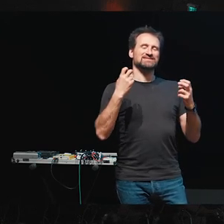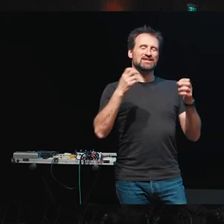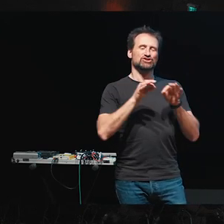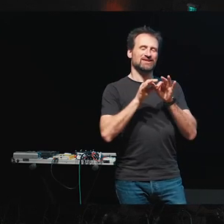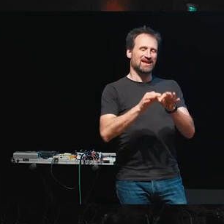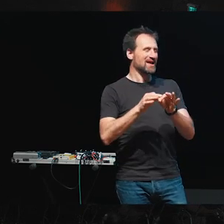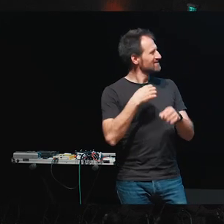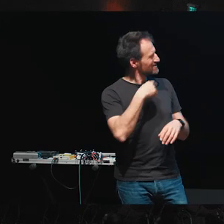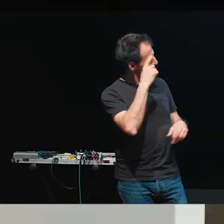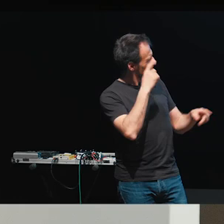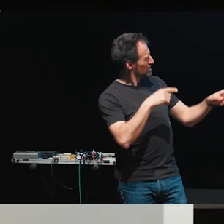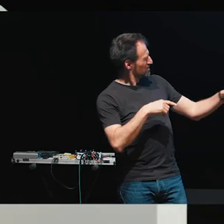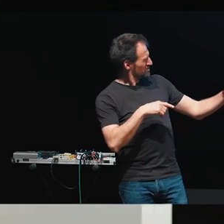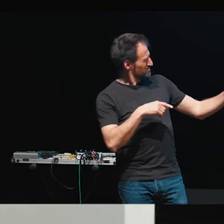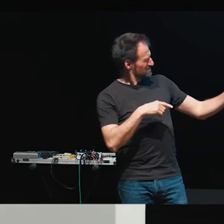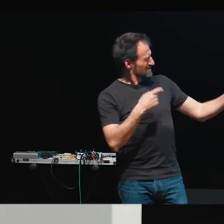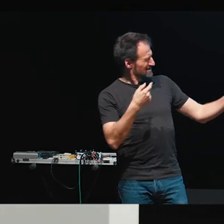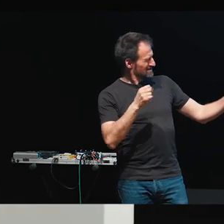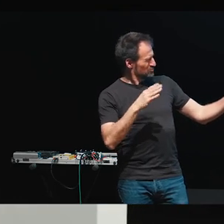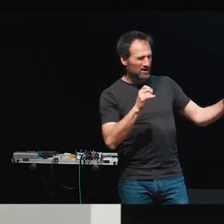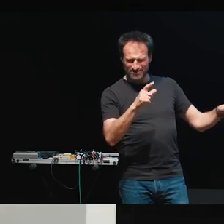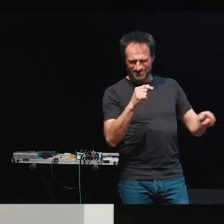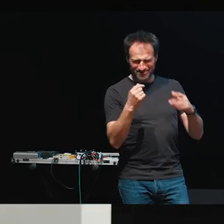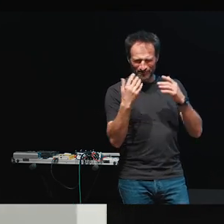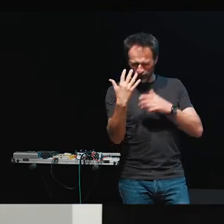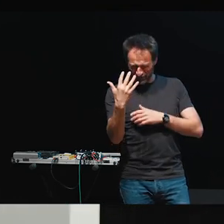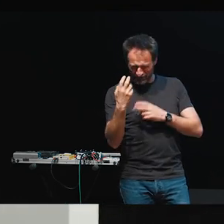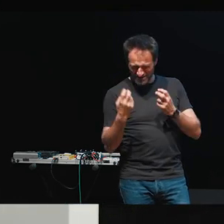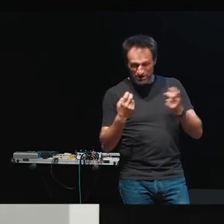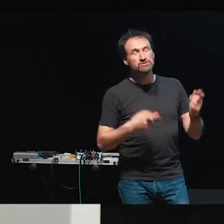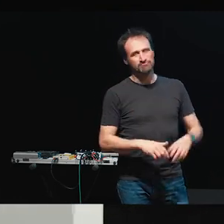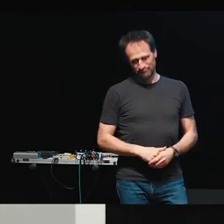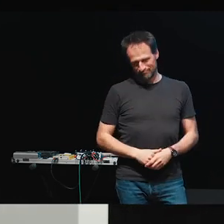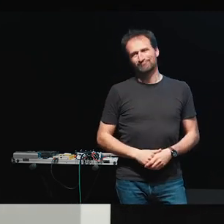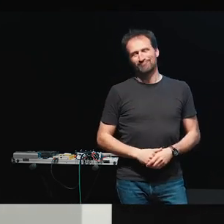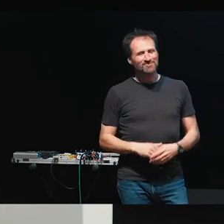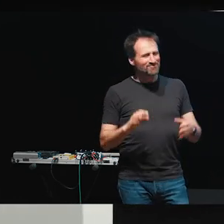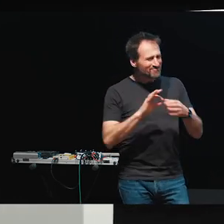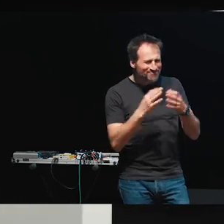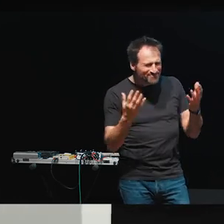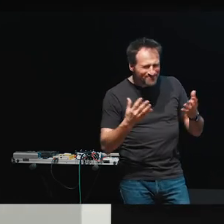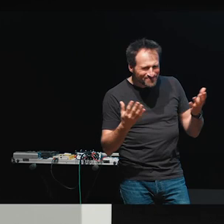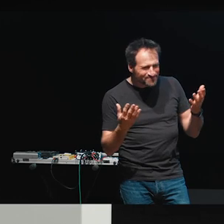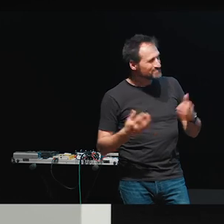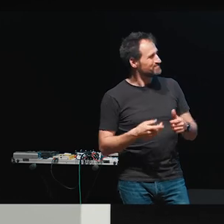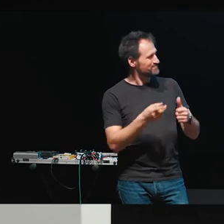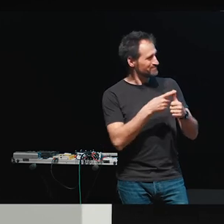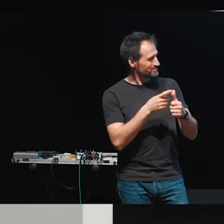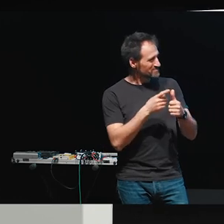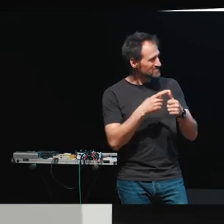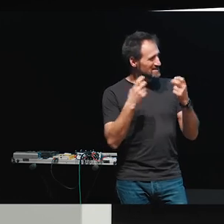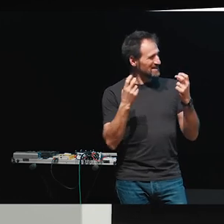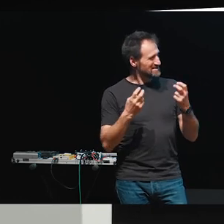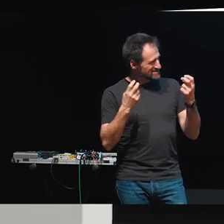think, Dan, you had 5 sessions, was it right? Something like that. Yeah. Something like that? And they were about? So in one session, we